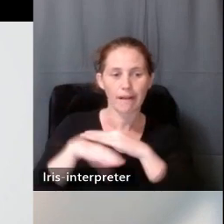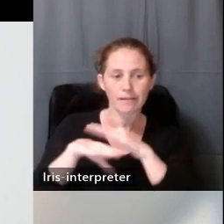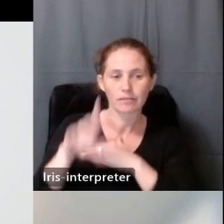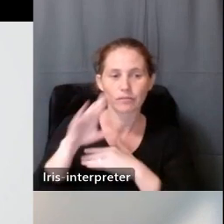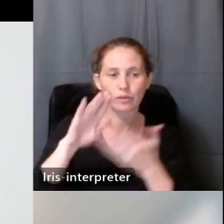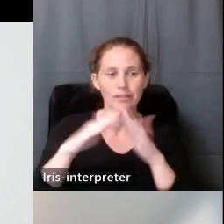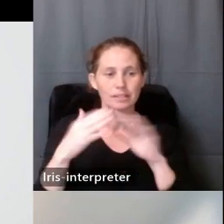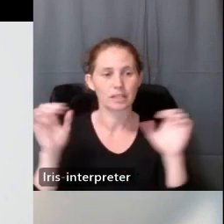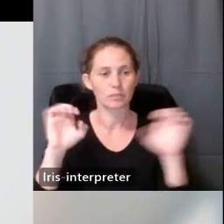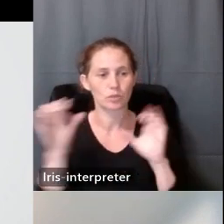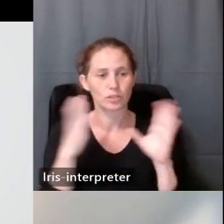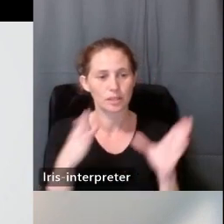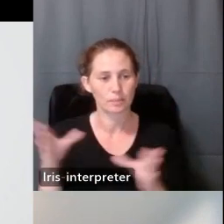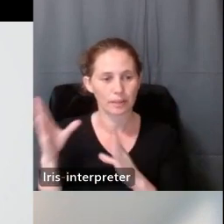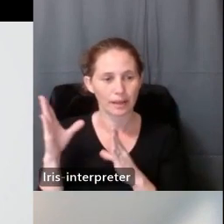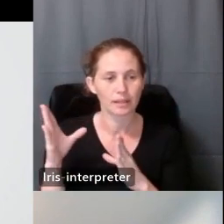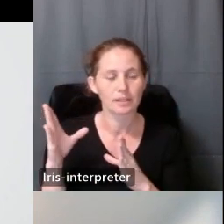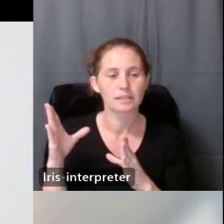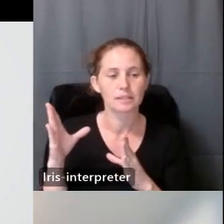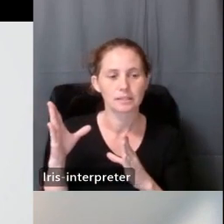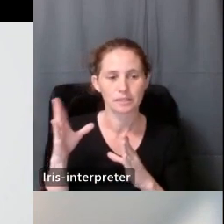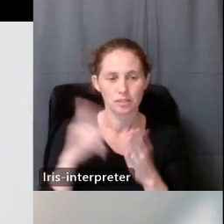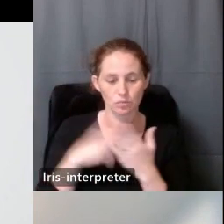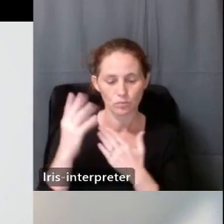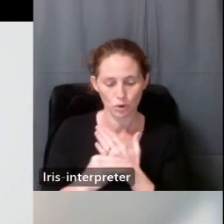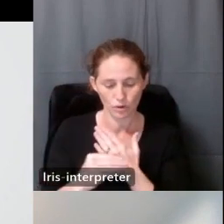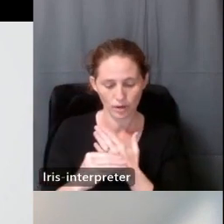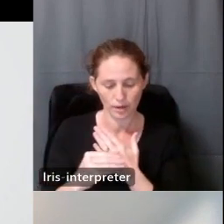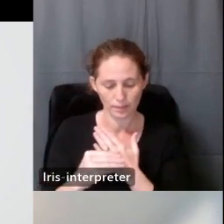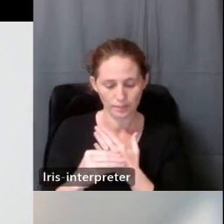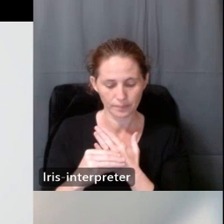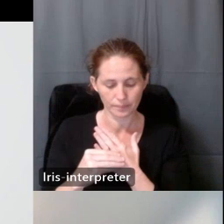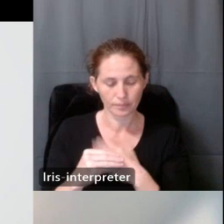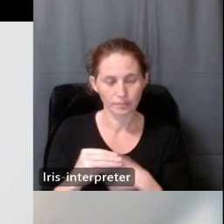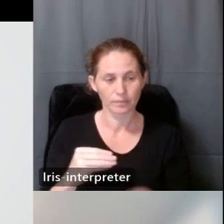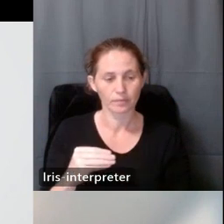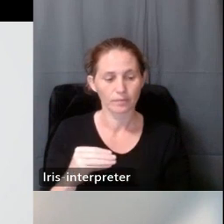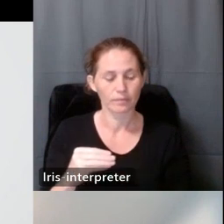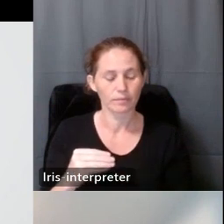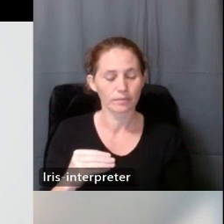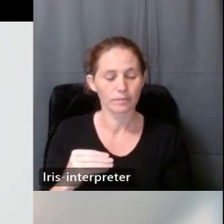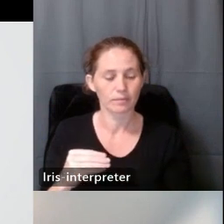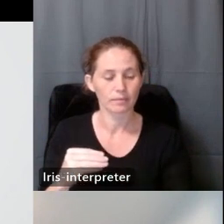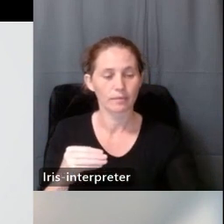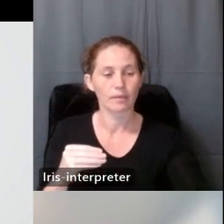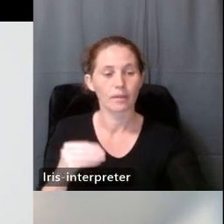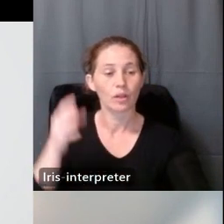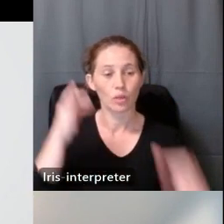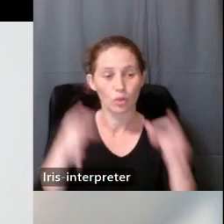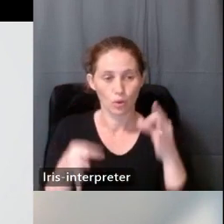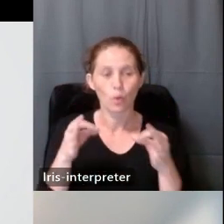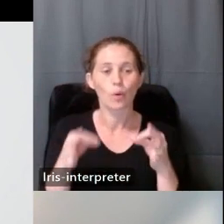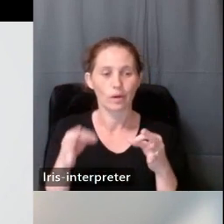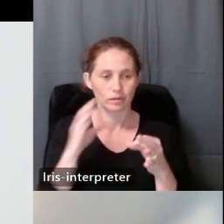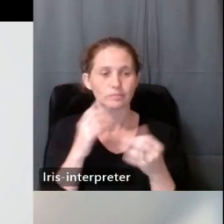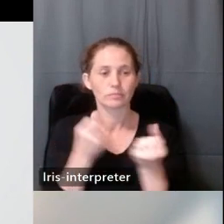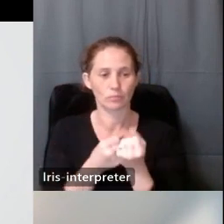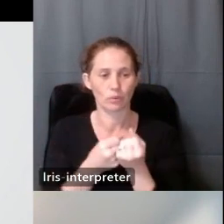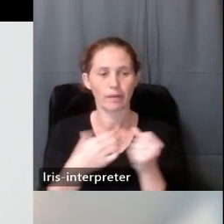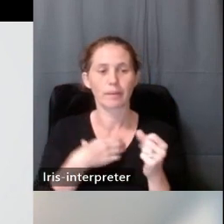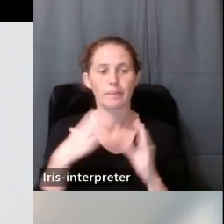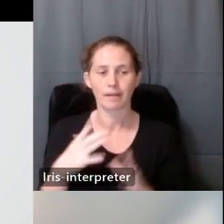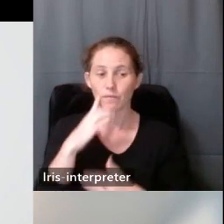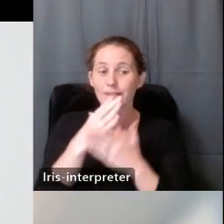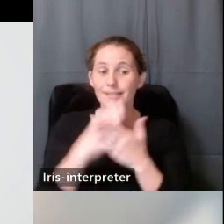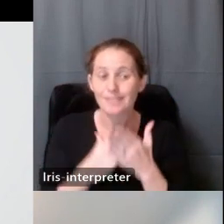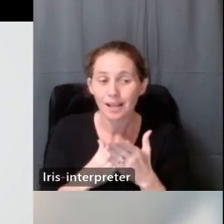city's emergency preparedness program. Again, the court ruled in favor of the plaintiffs on at least some of